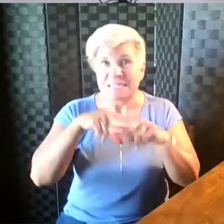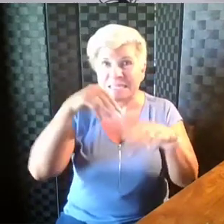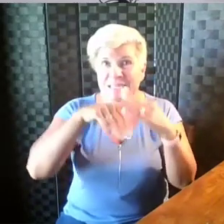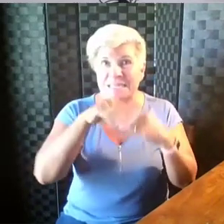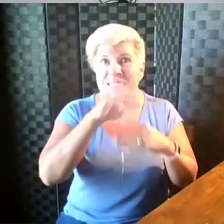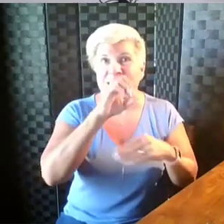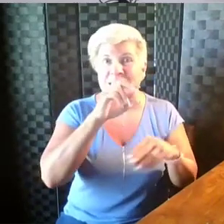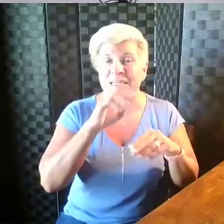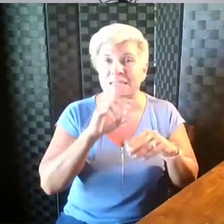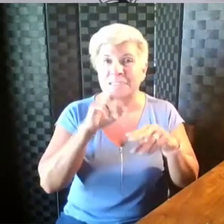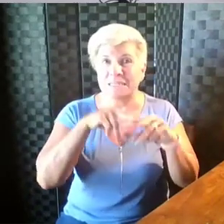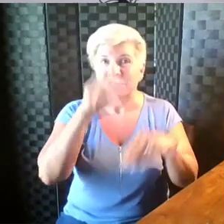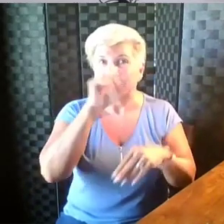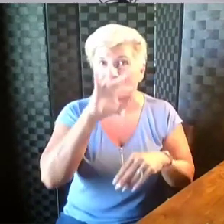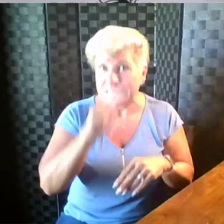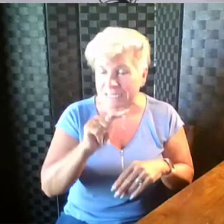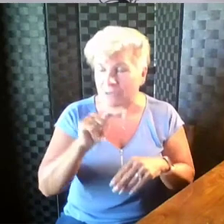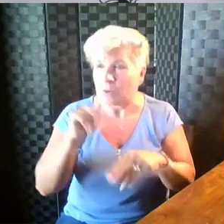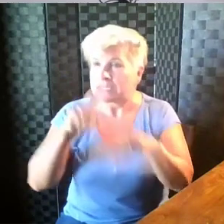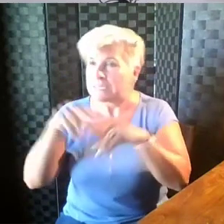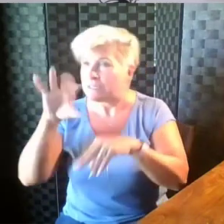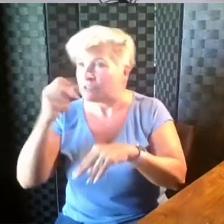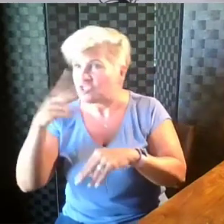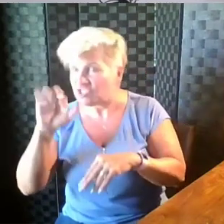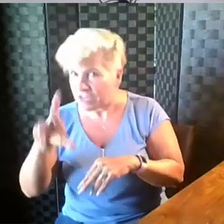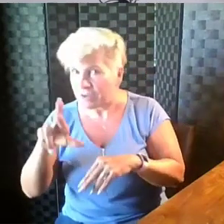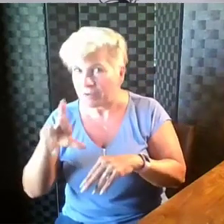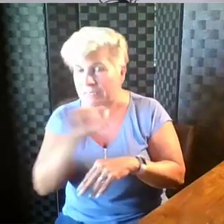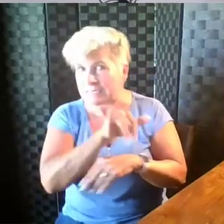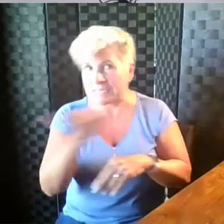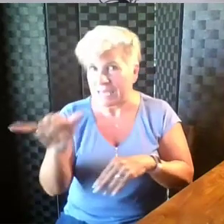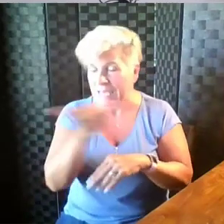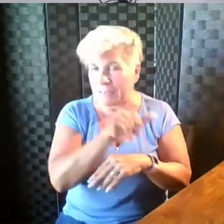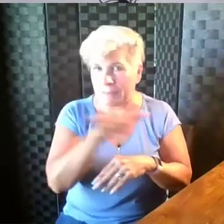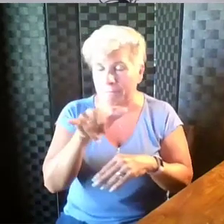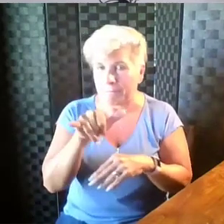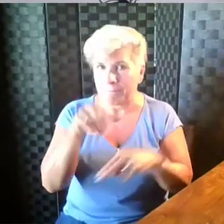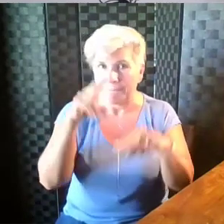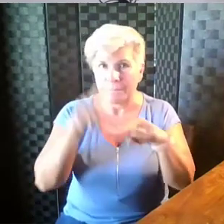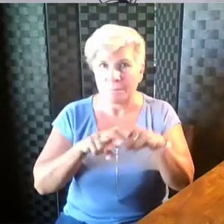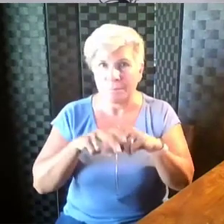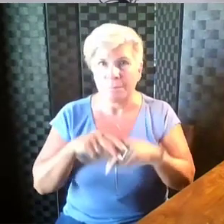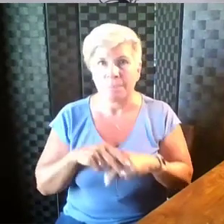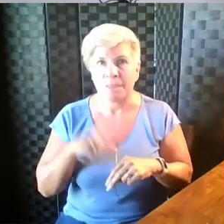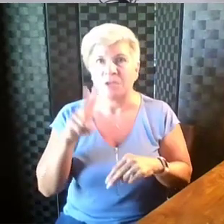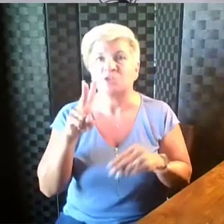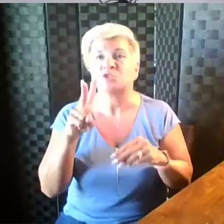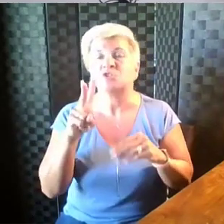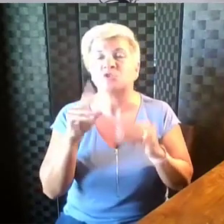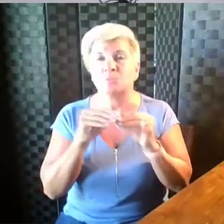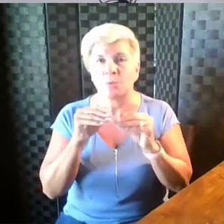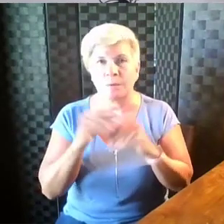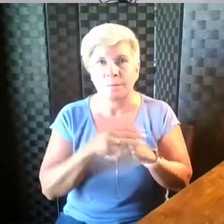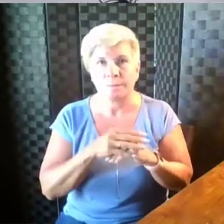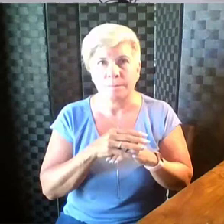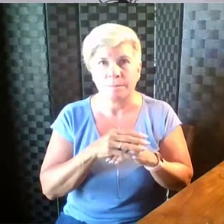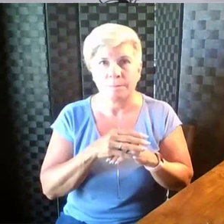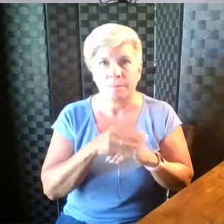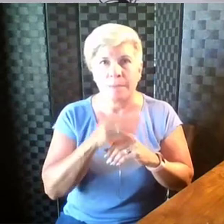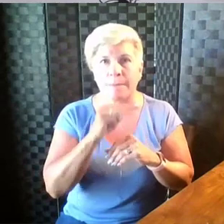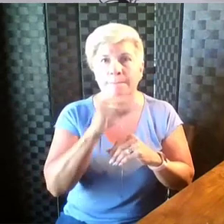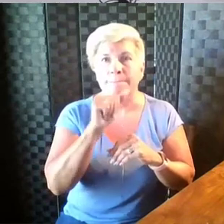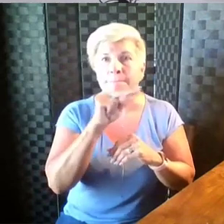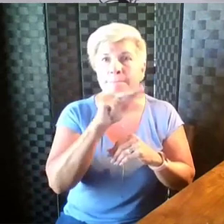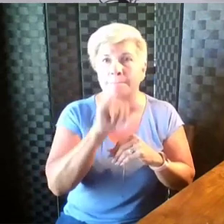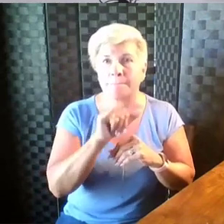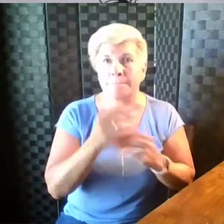Here's two more. Many. So think about it for a second.